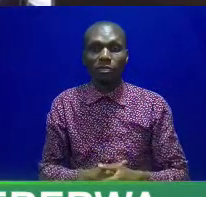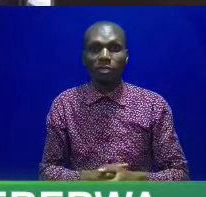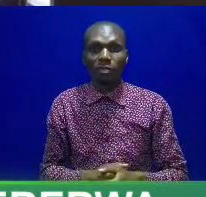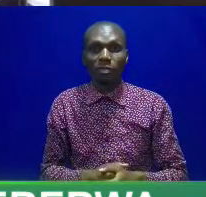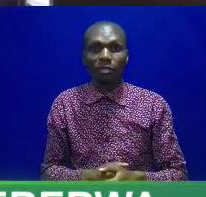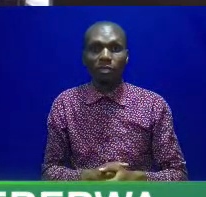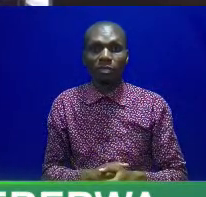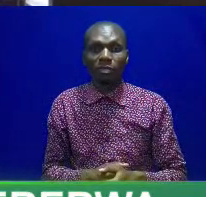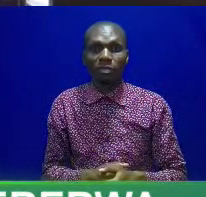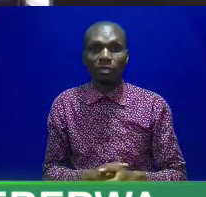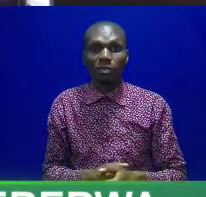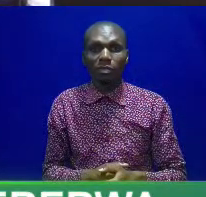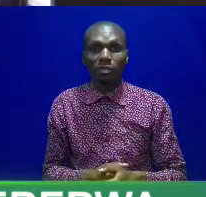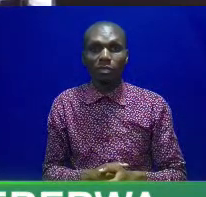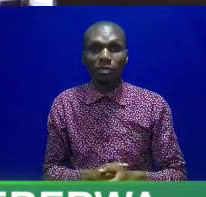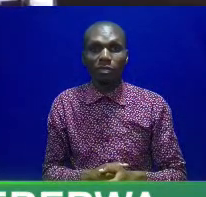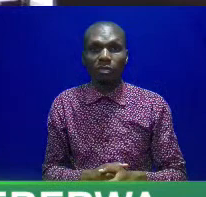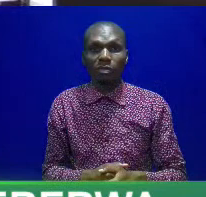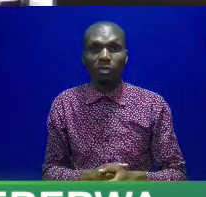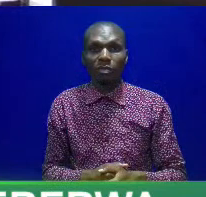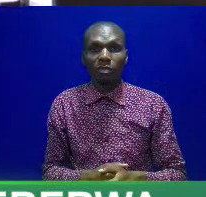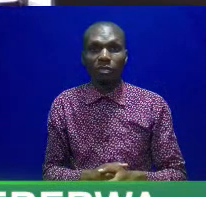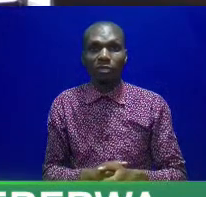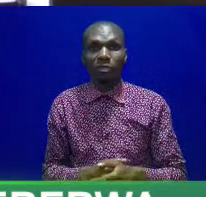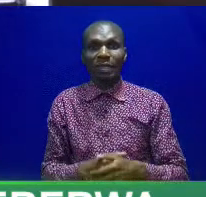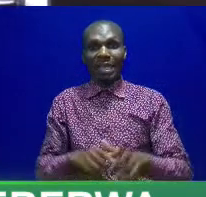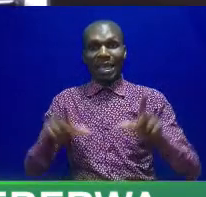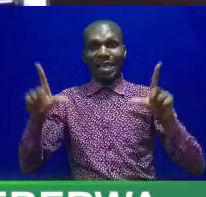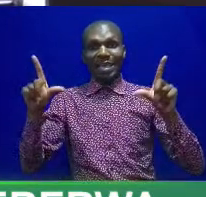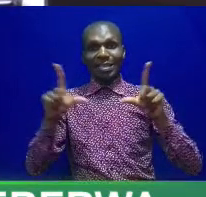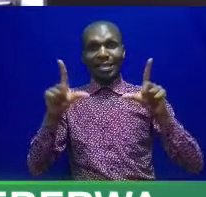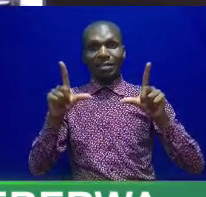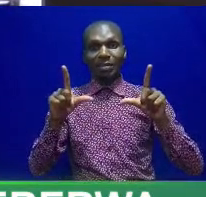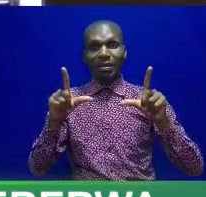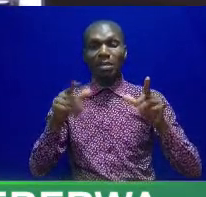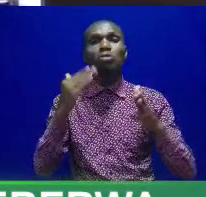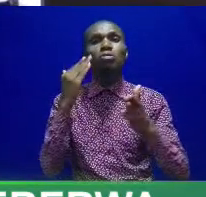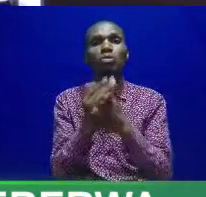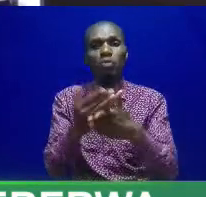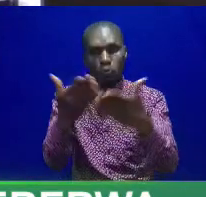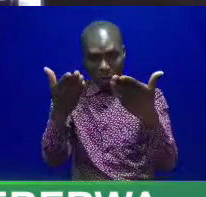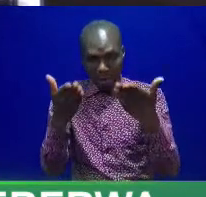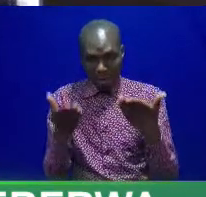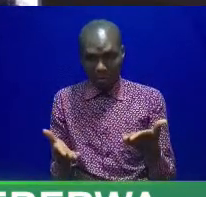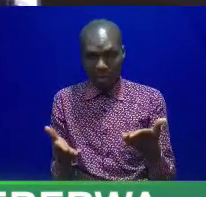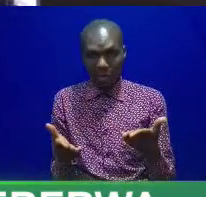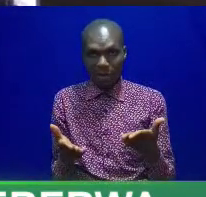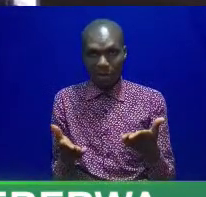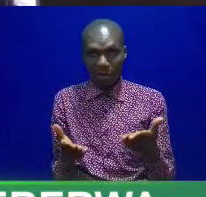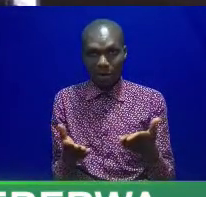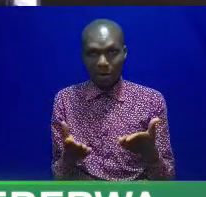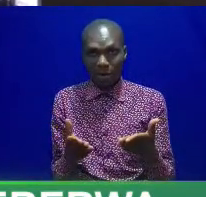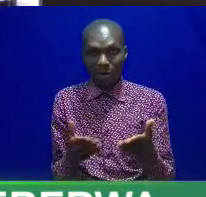That's the certificate that you were next as a next year number 3.